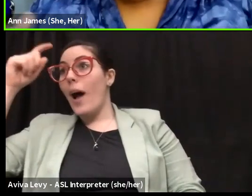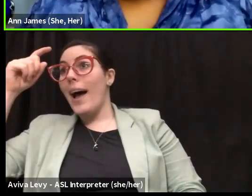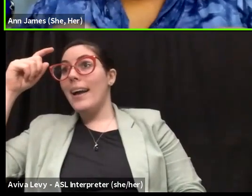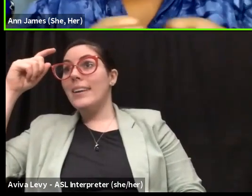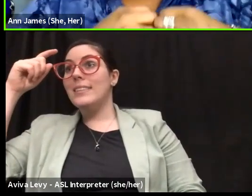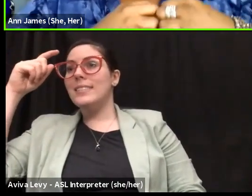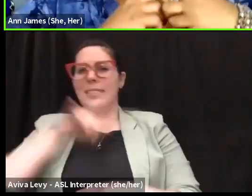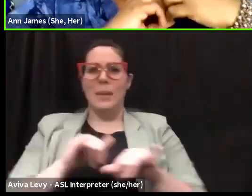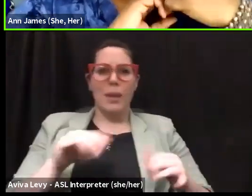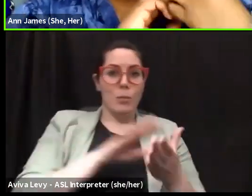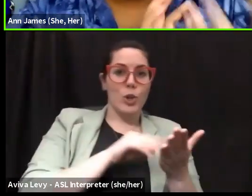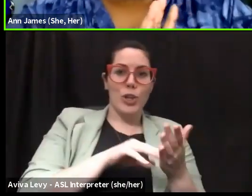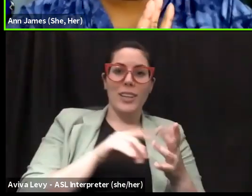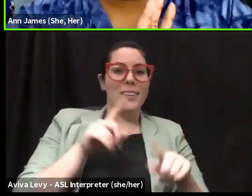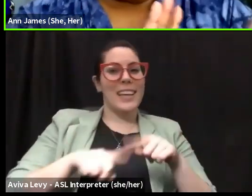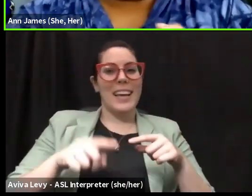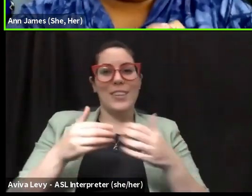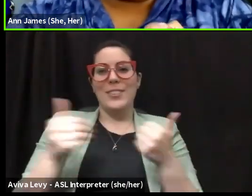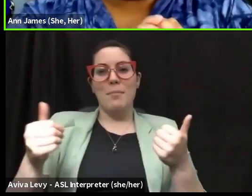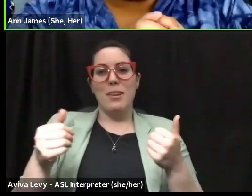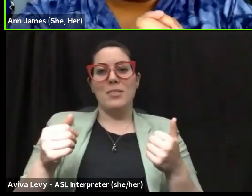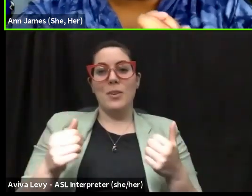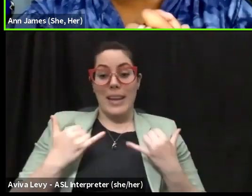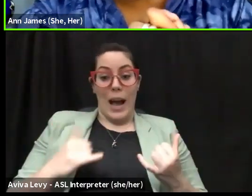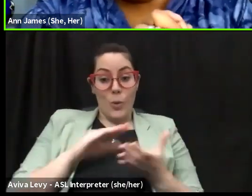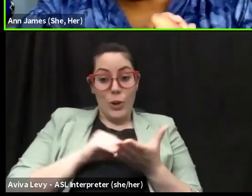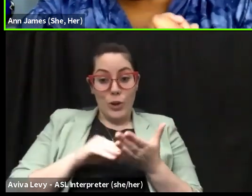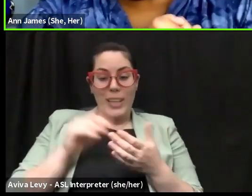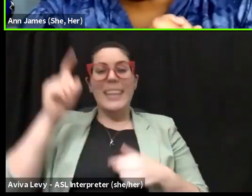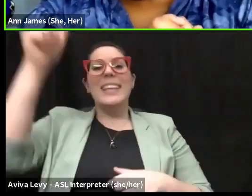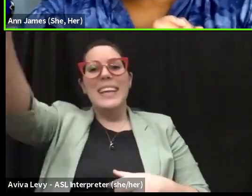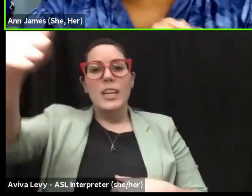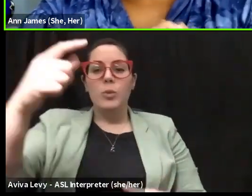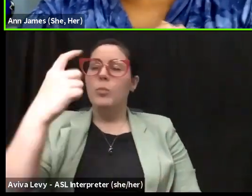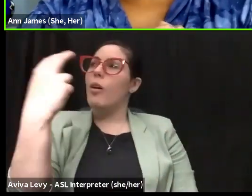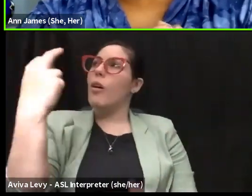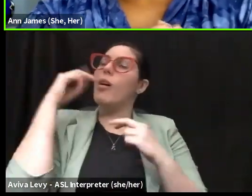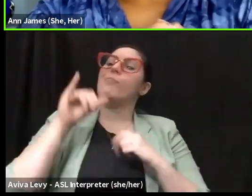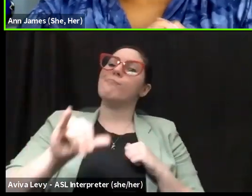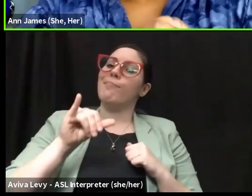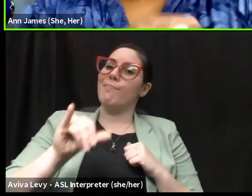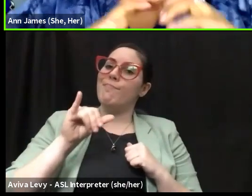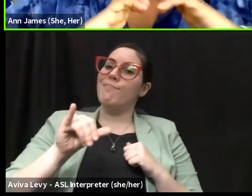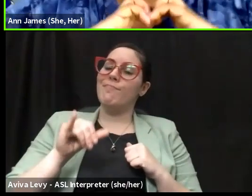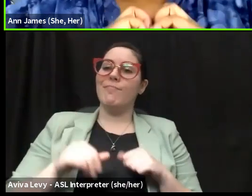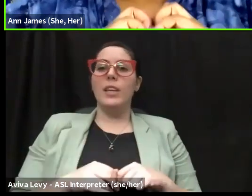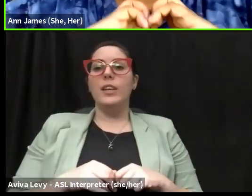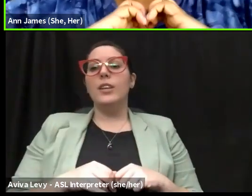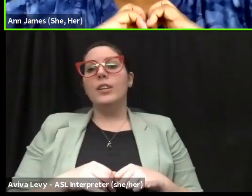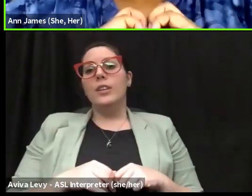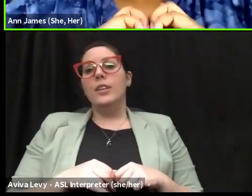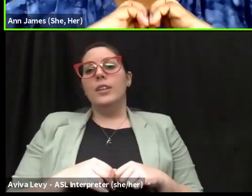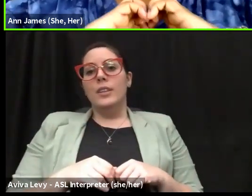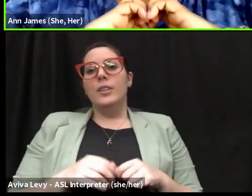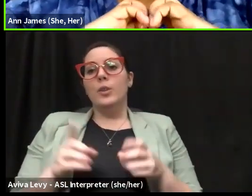that. I'm learning to talk to colleagues that have the same flow of energy that I do.